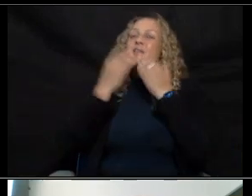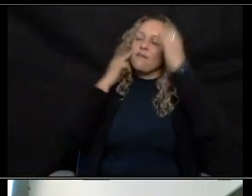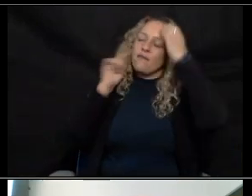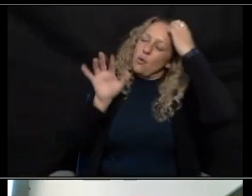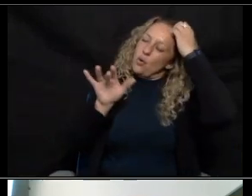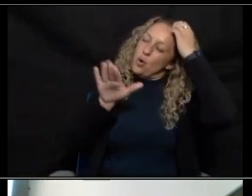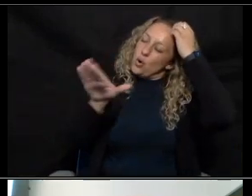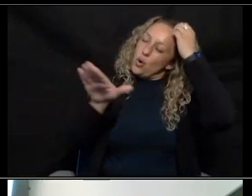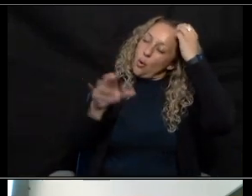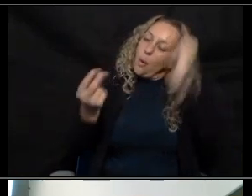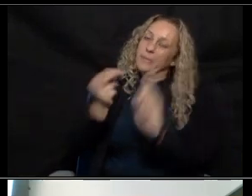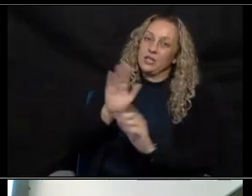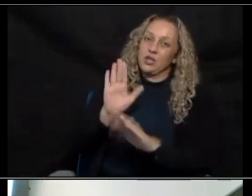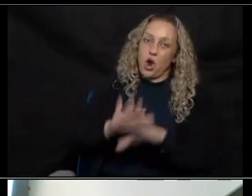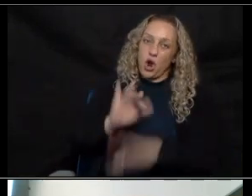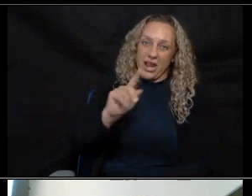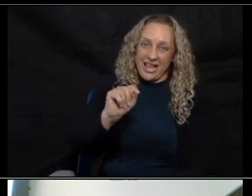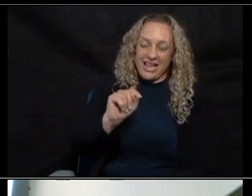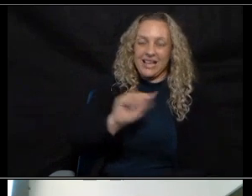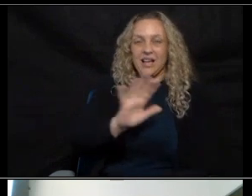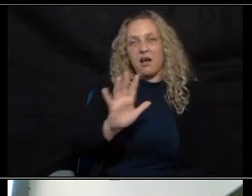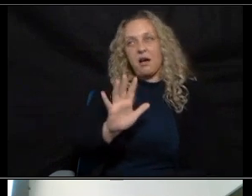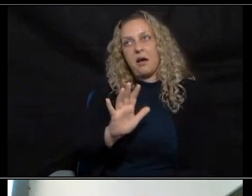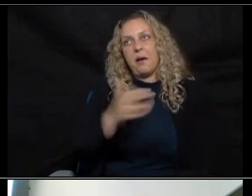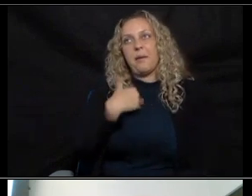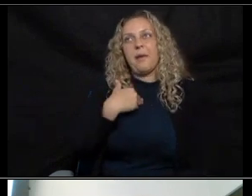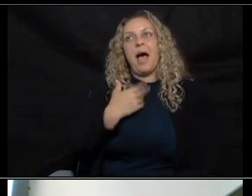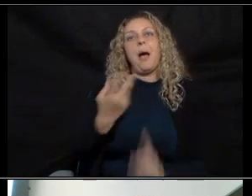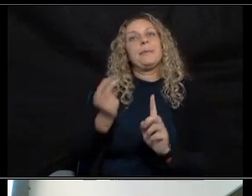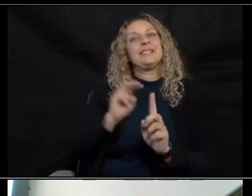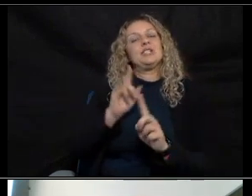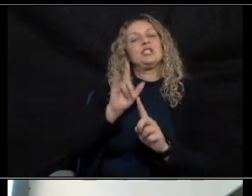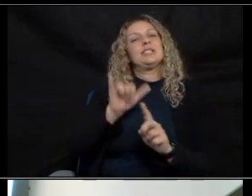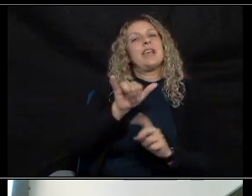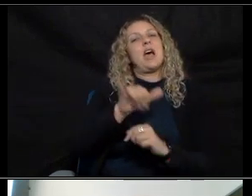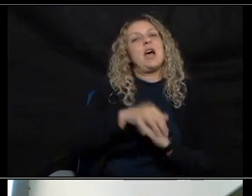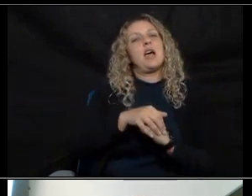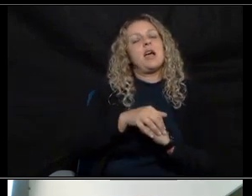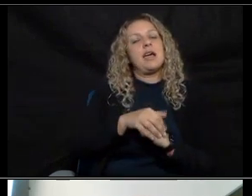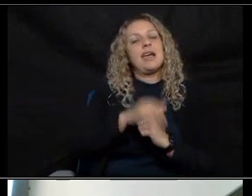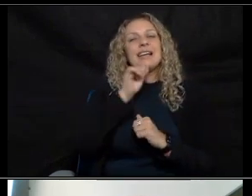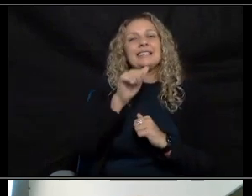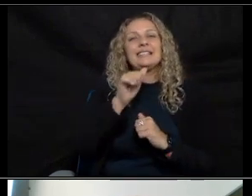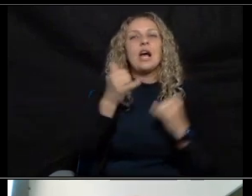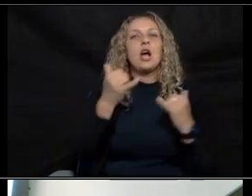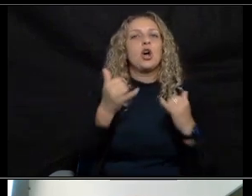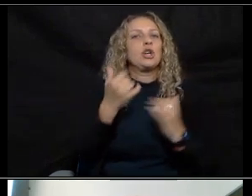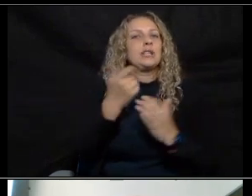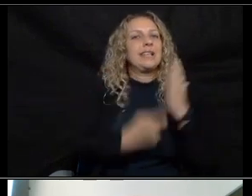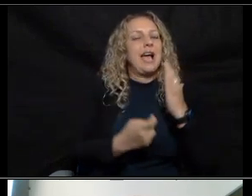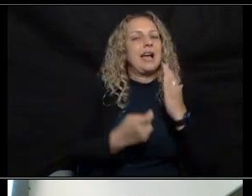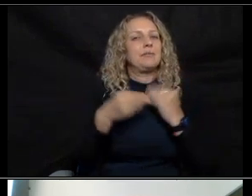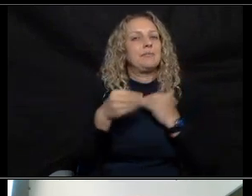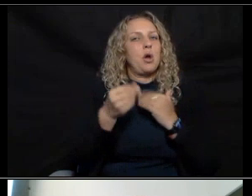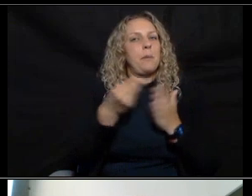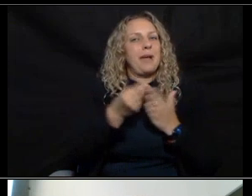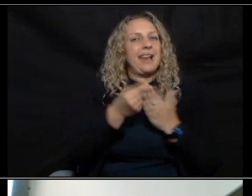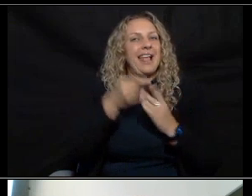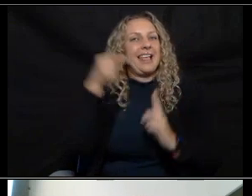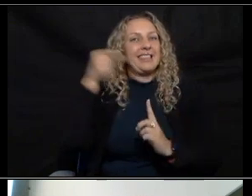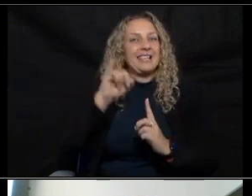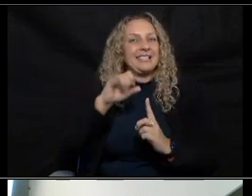for your position on it. My position is that it's not current taxpayer money. This